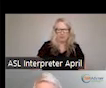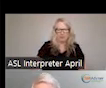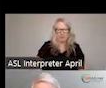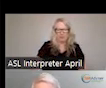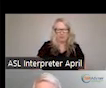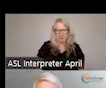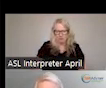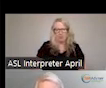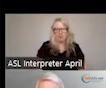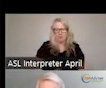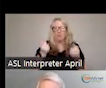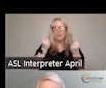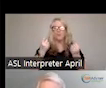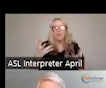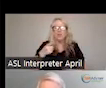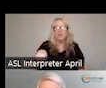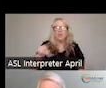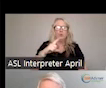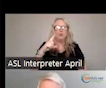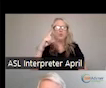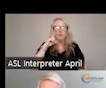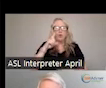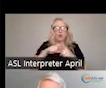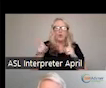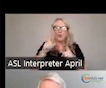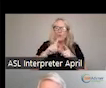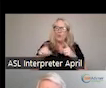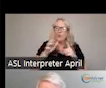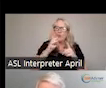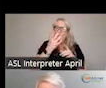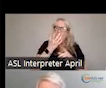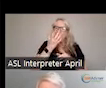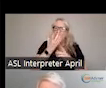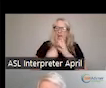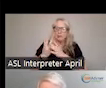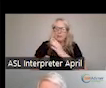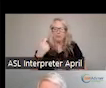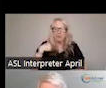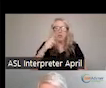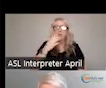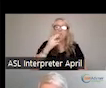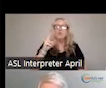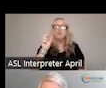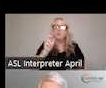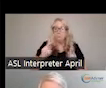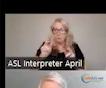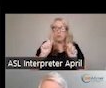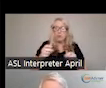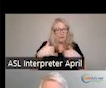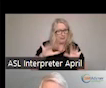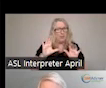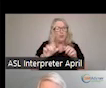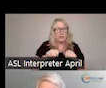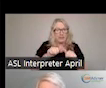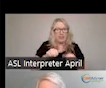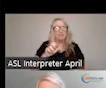All right, many of you probably heard about the outage on the phones on 988 this week. Good news was that people were still able to text, but